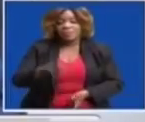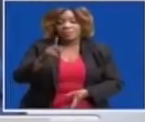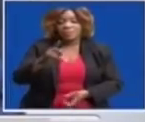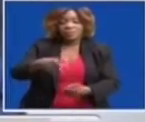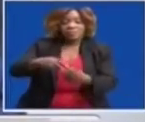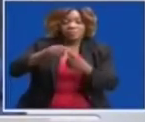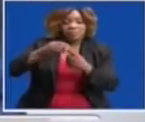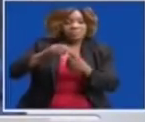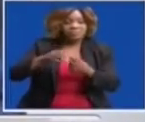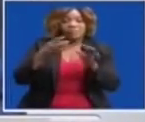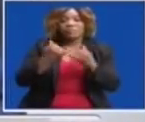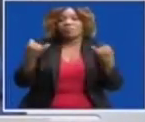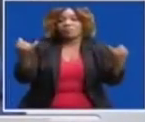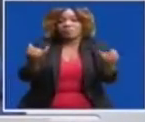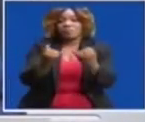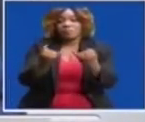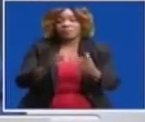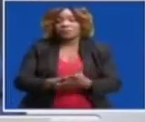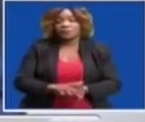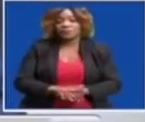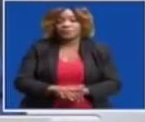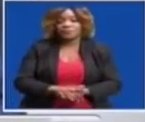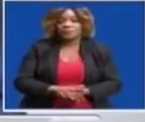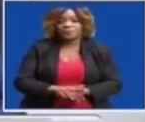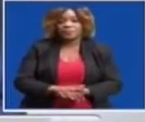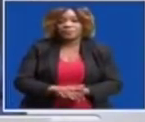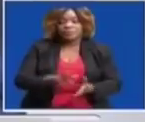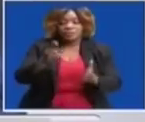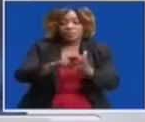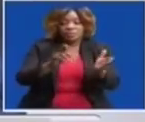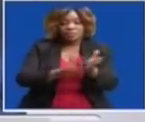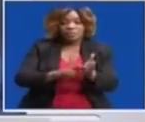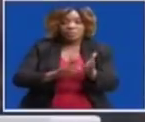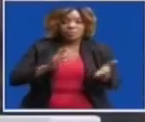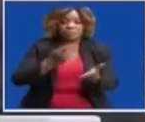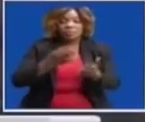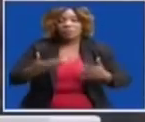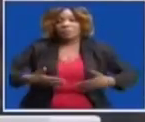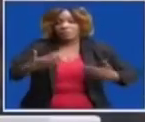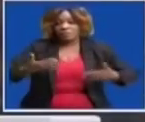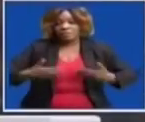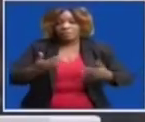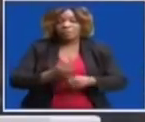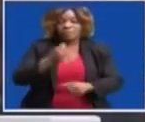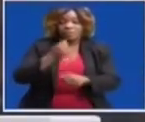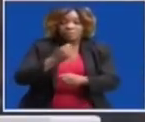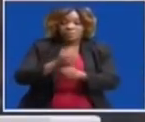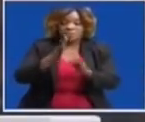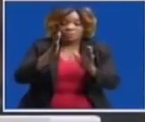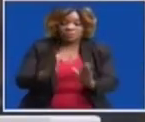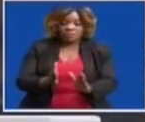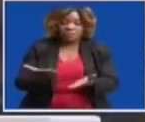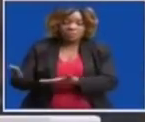institution. And we are also happy to report here that staff has been